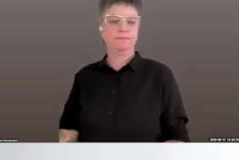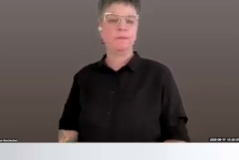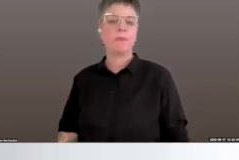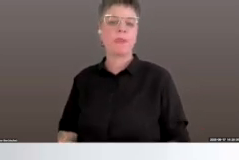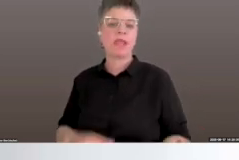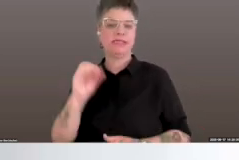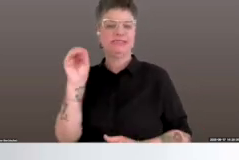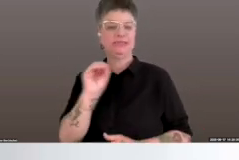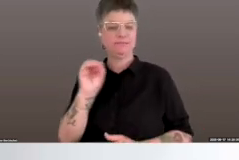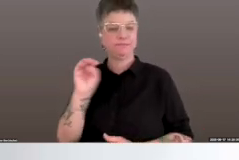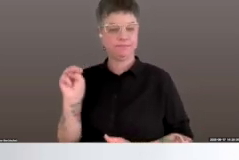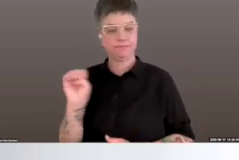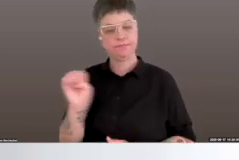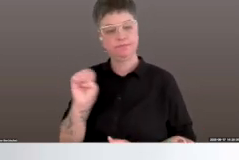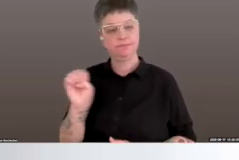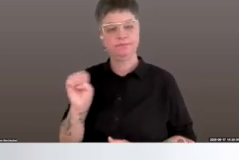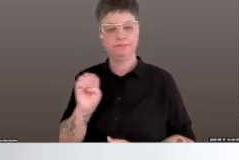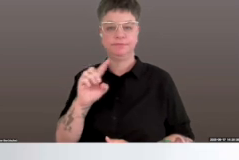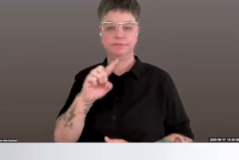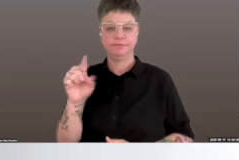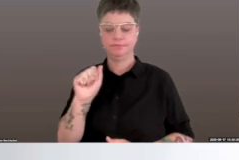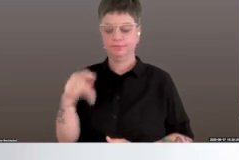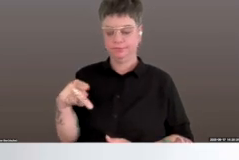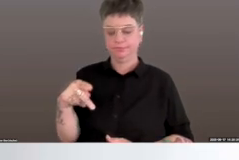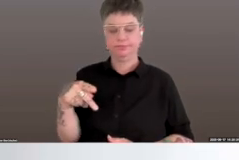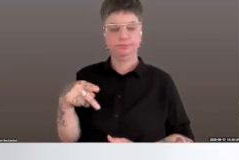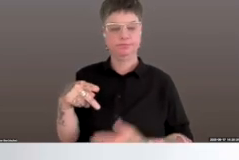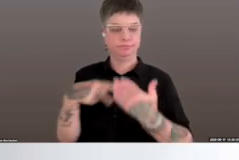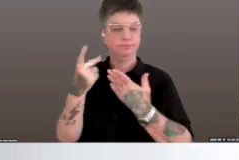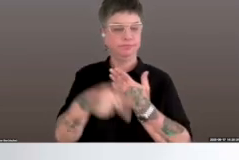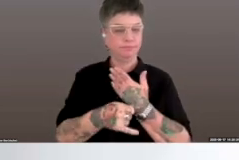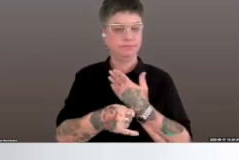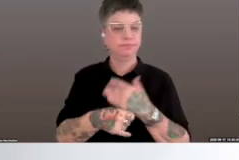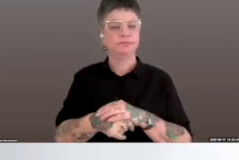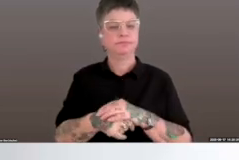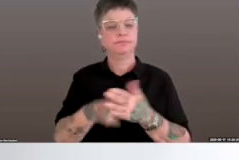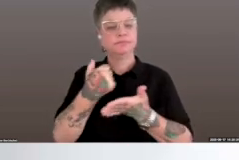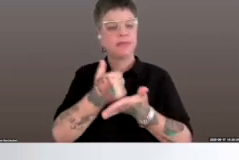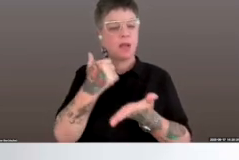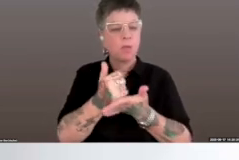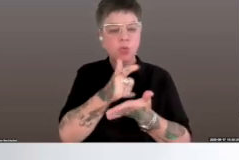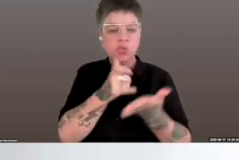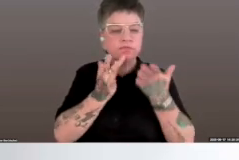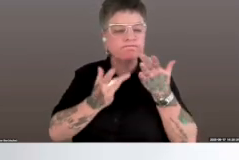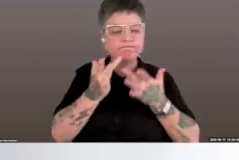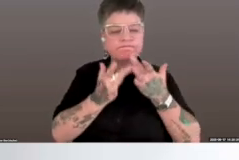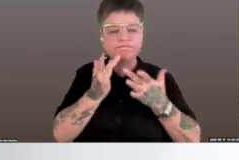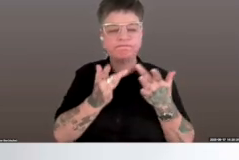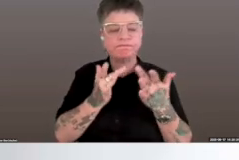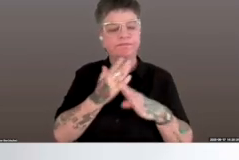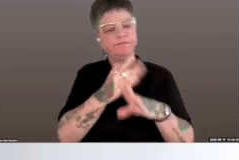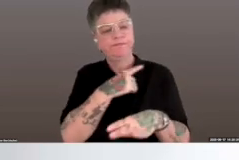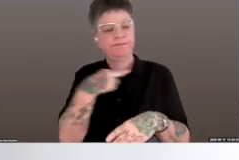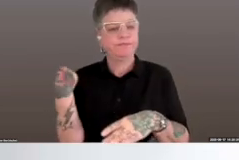The Zero Emission Assurance Project, or ZAP, was established to help lower-income Californians reduce the risk of buying a used